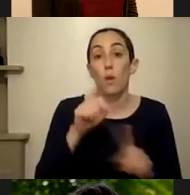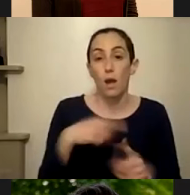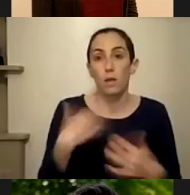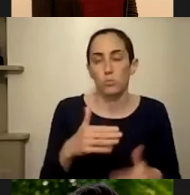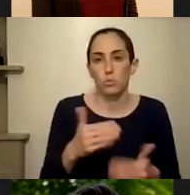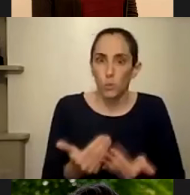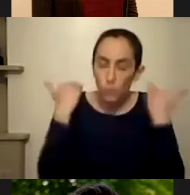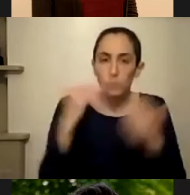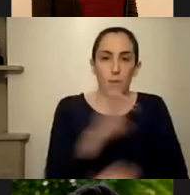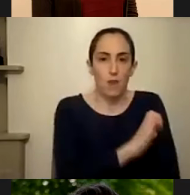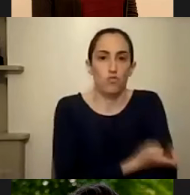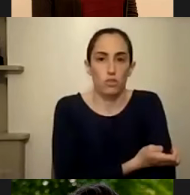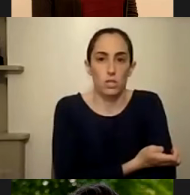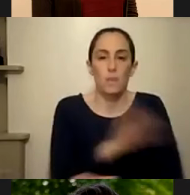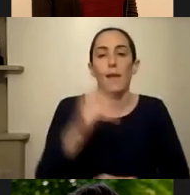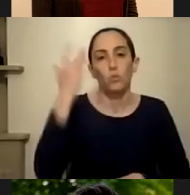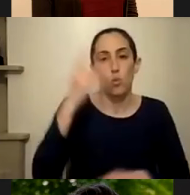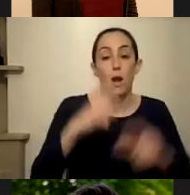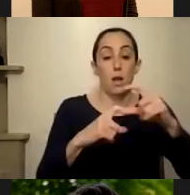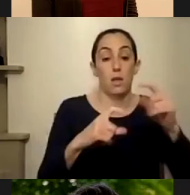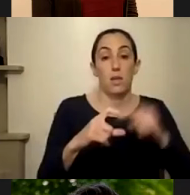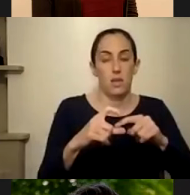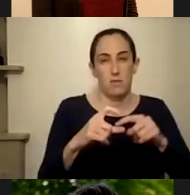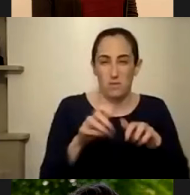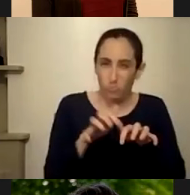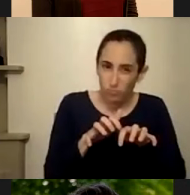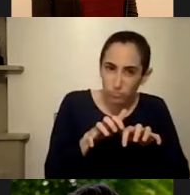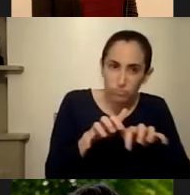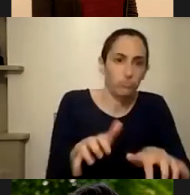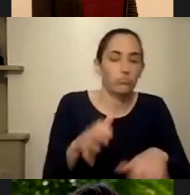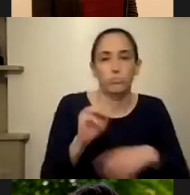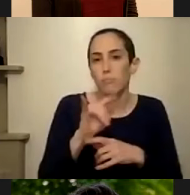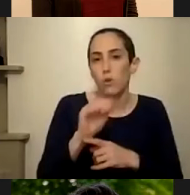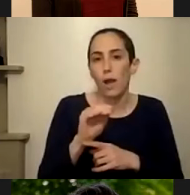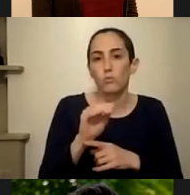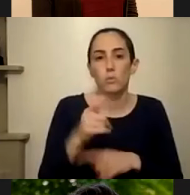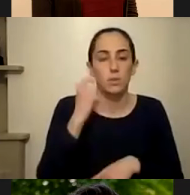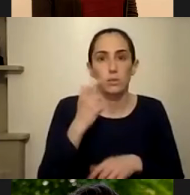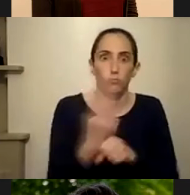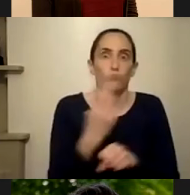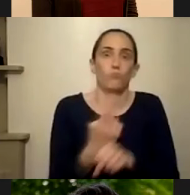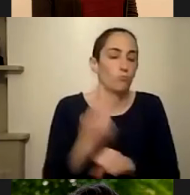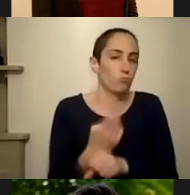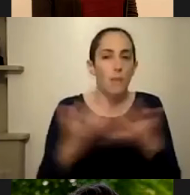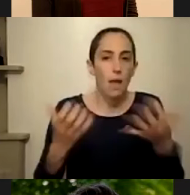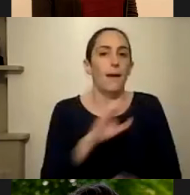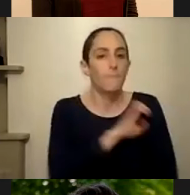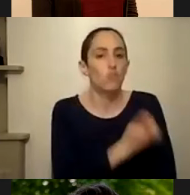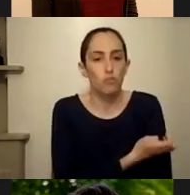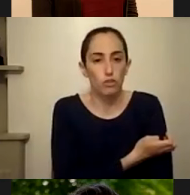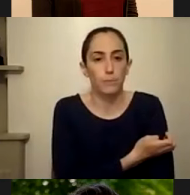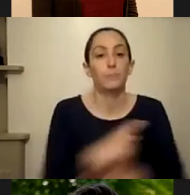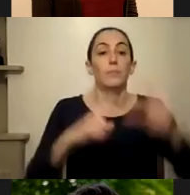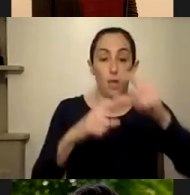energy. So this inner segment is full of mitochondria to satisfy the energy demands for the rod photoreceptor cells. And